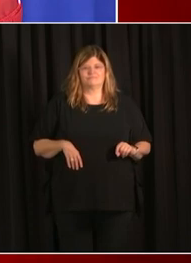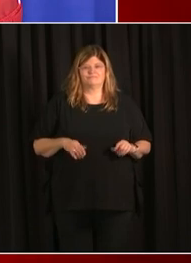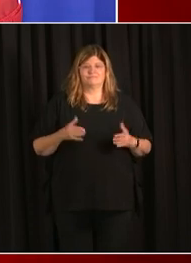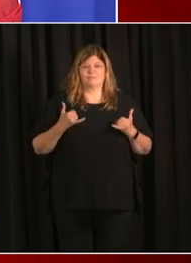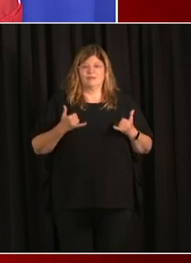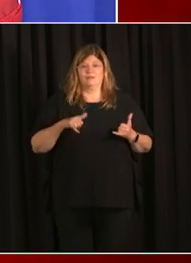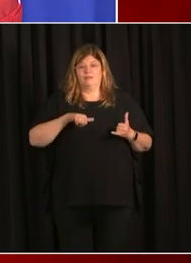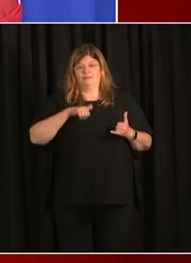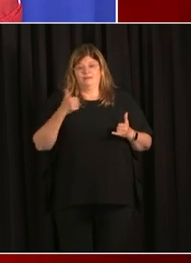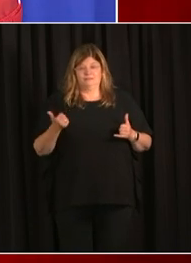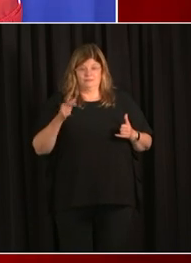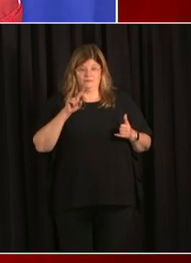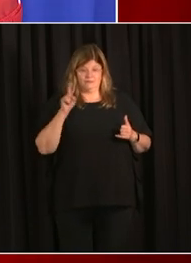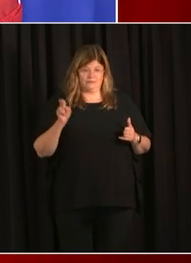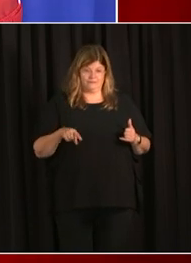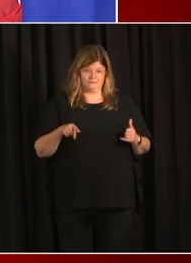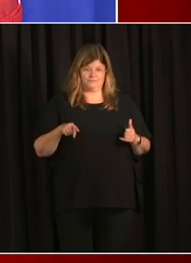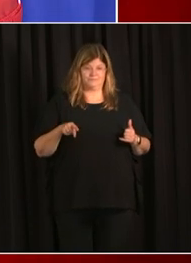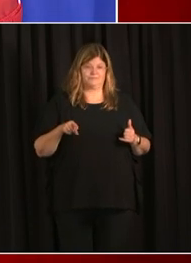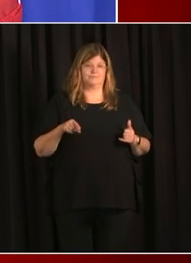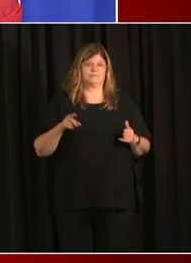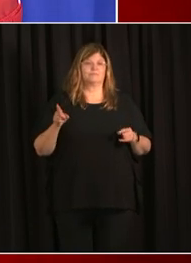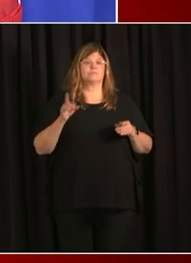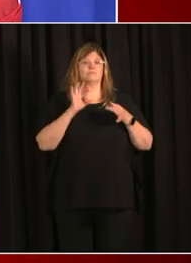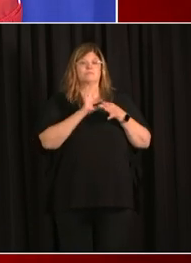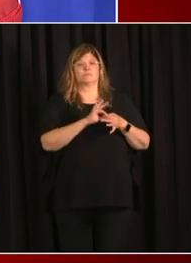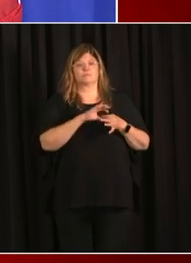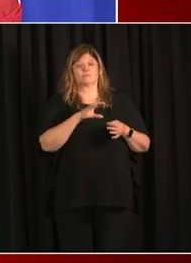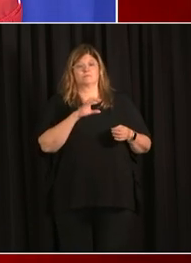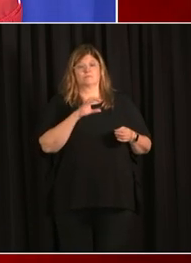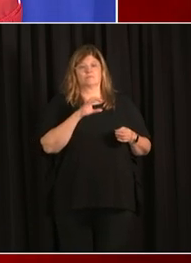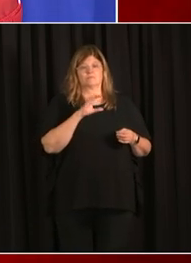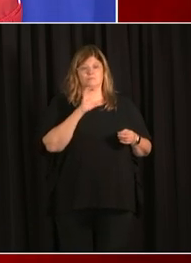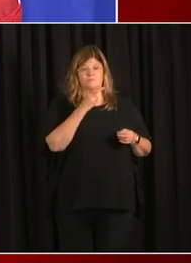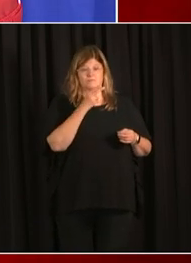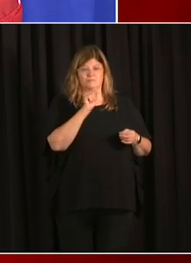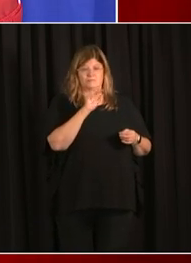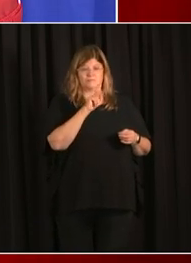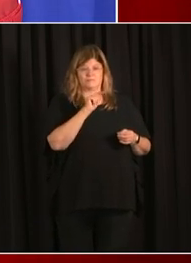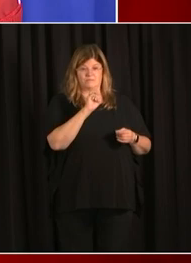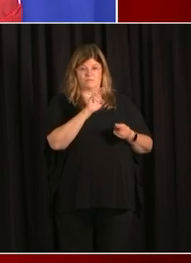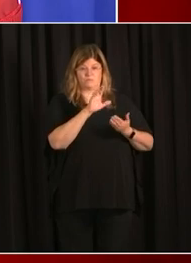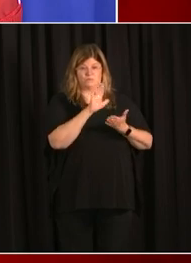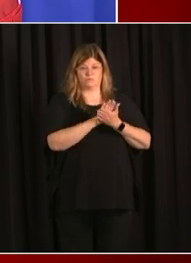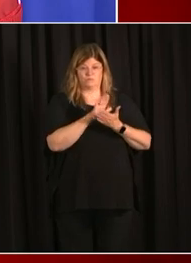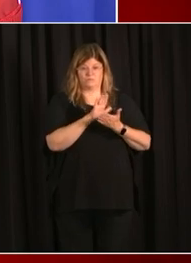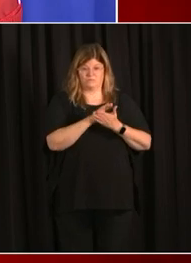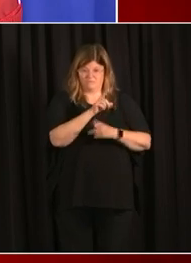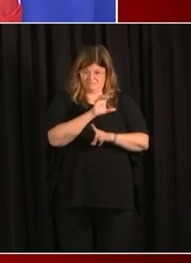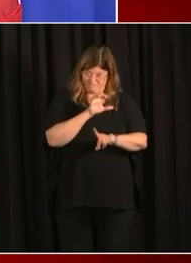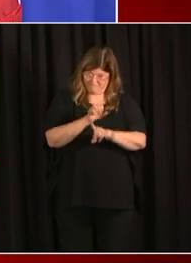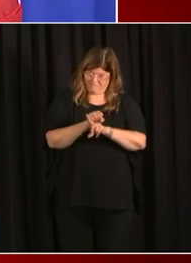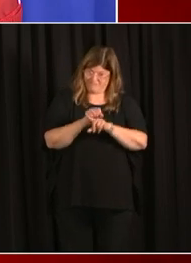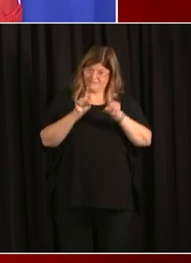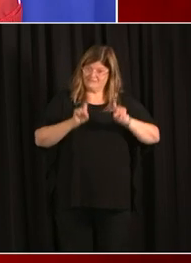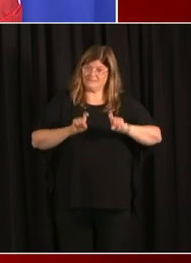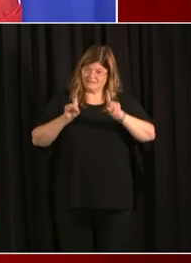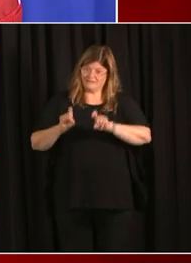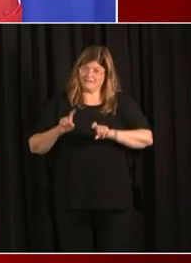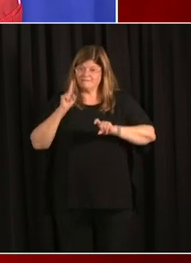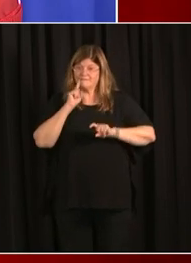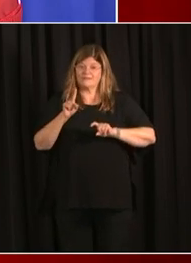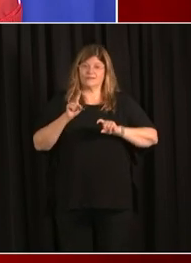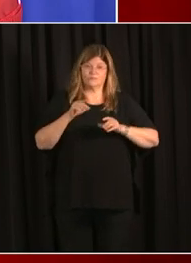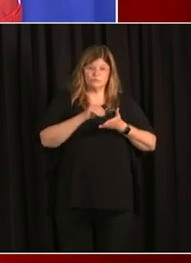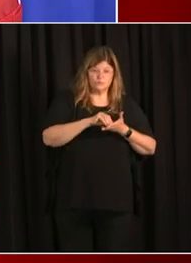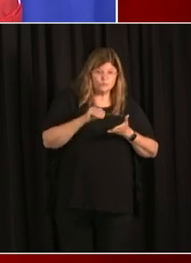question. Are charter schools, are you tracking testing, if at all, at charter schools amongst students and teachers? And is there any